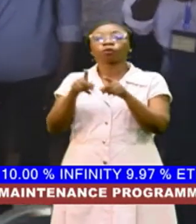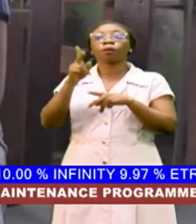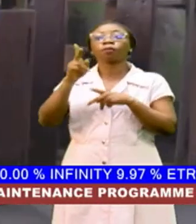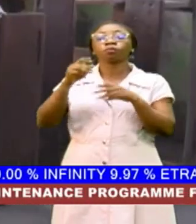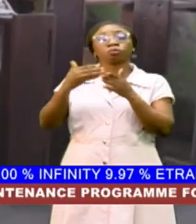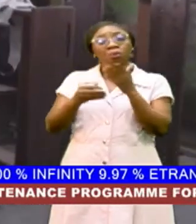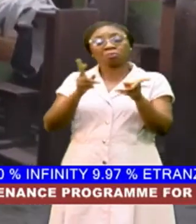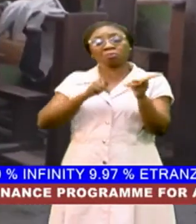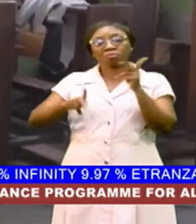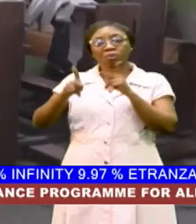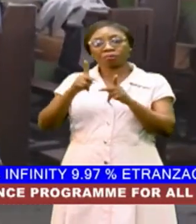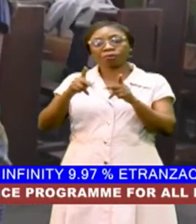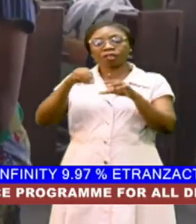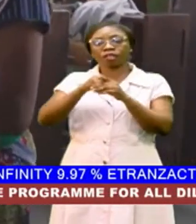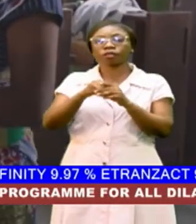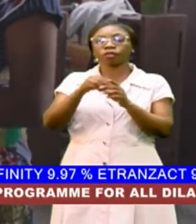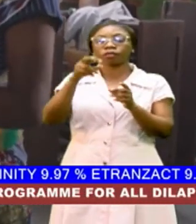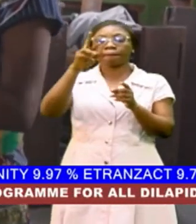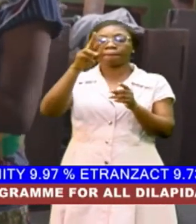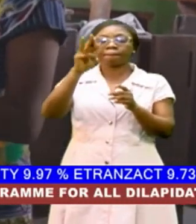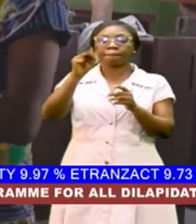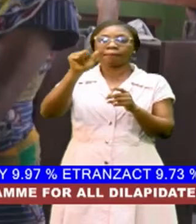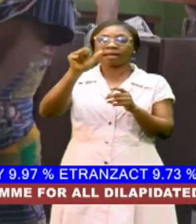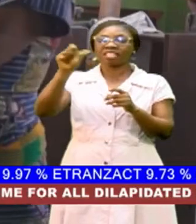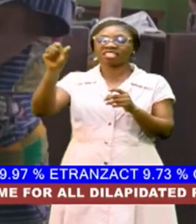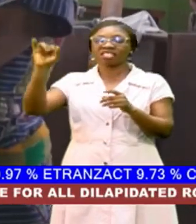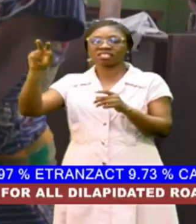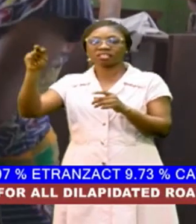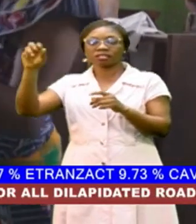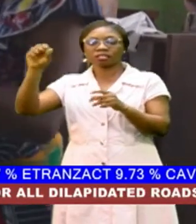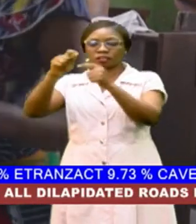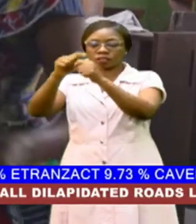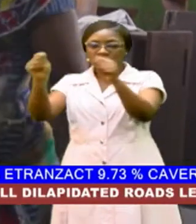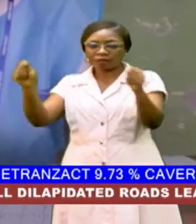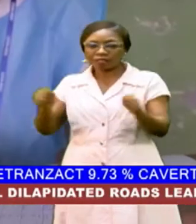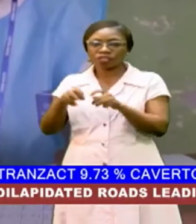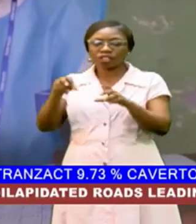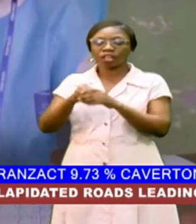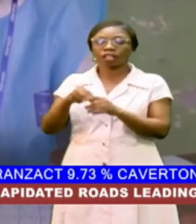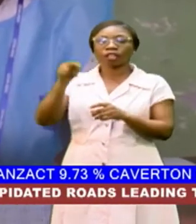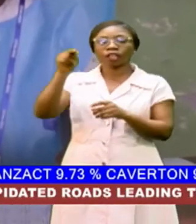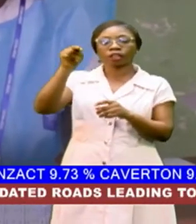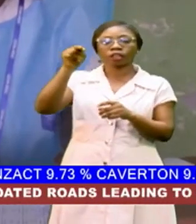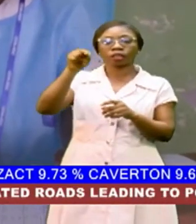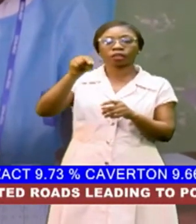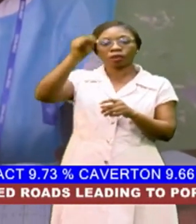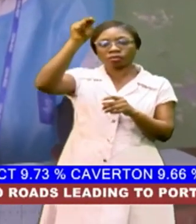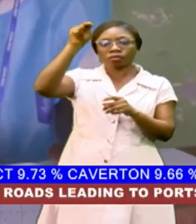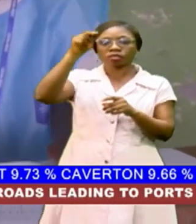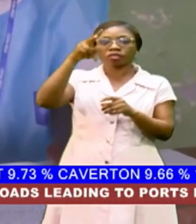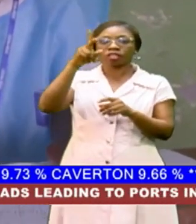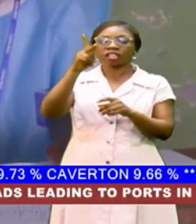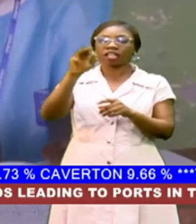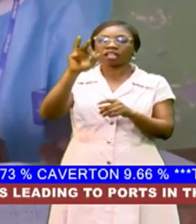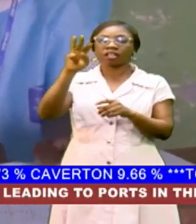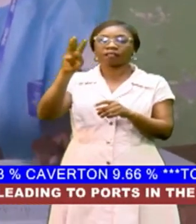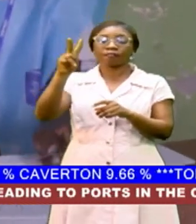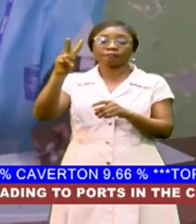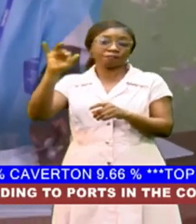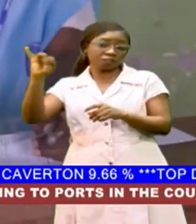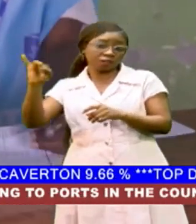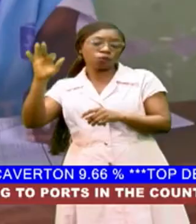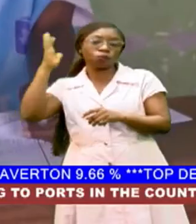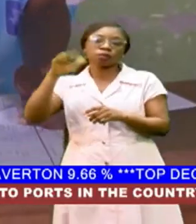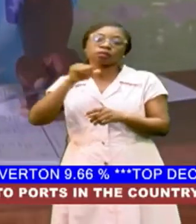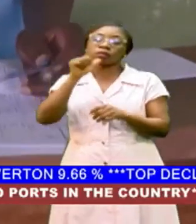the Rutshuru and Masisi territories in North Kivu province will not